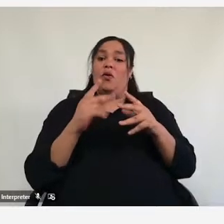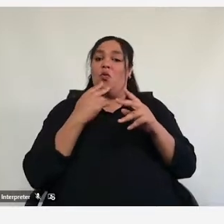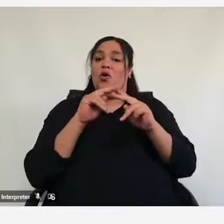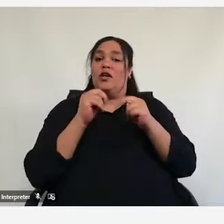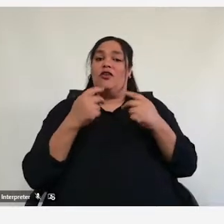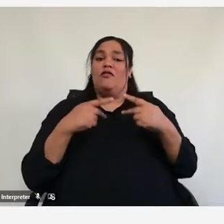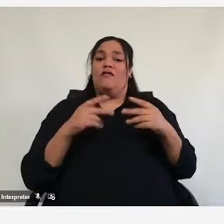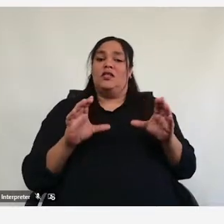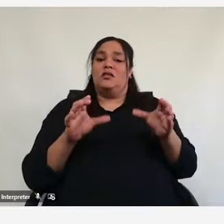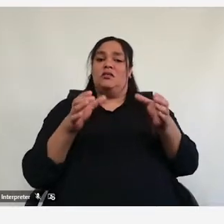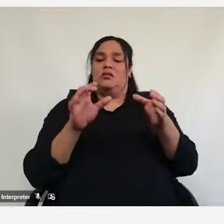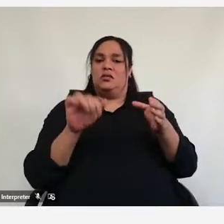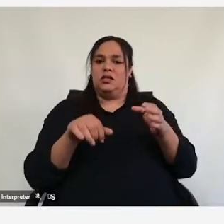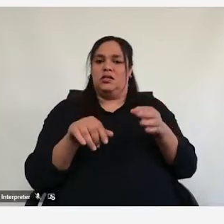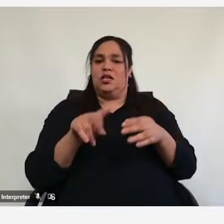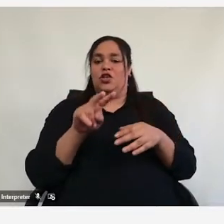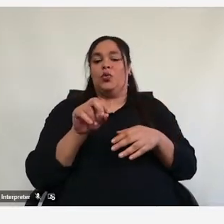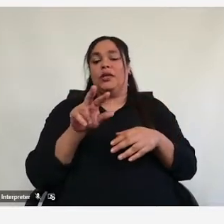fiscus. In